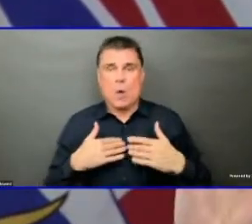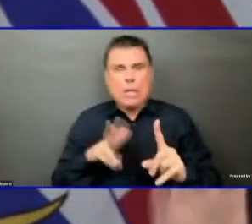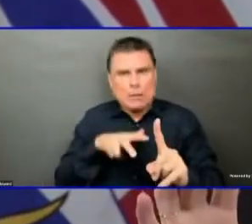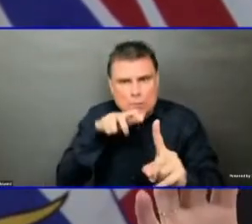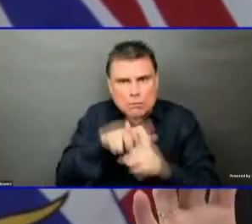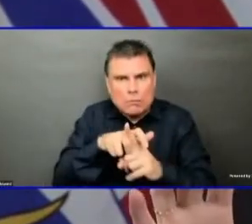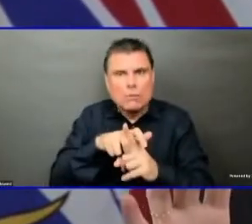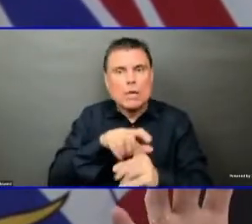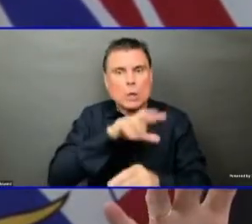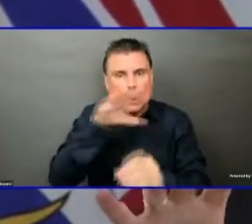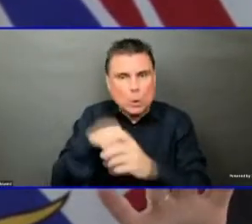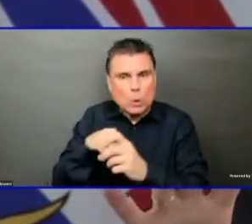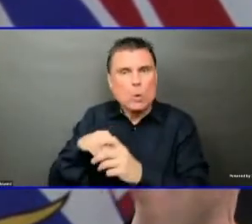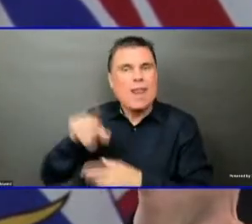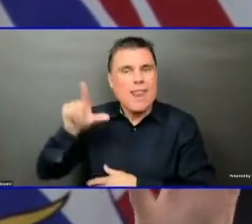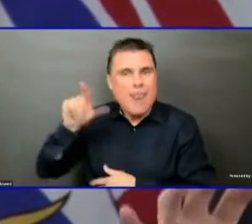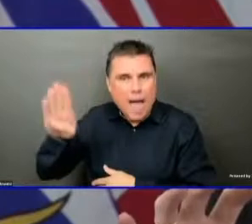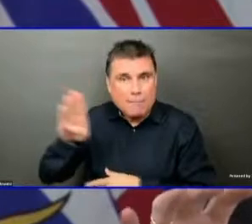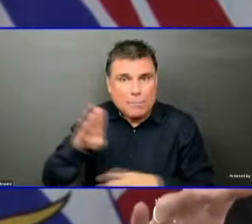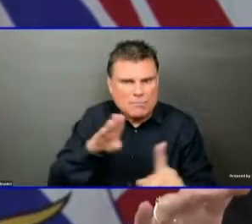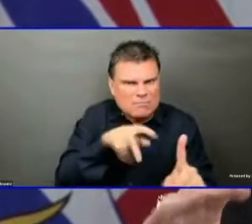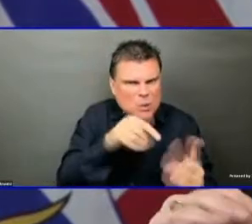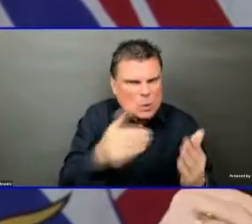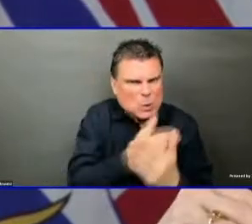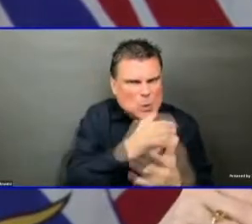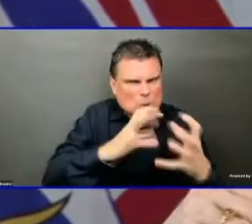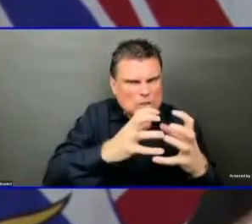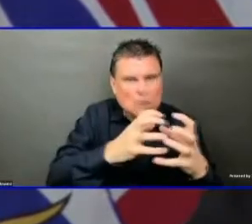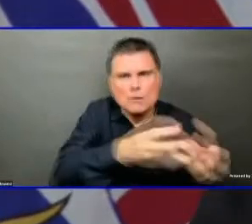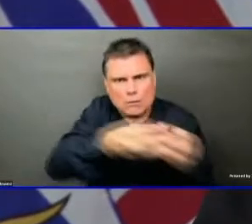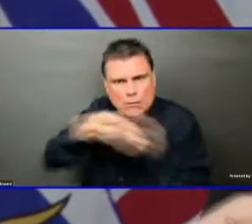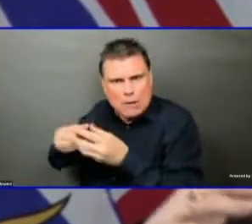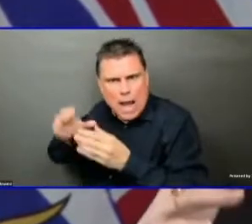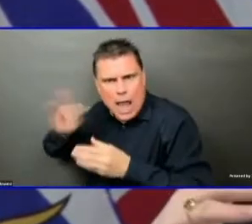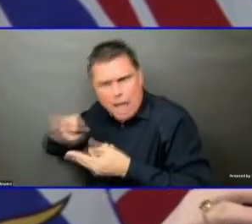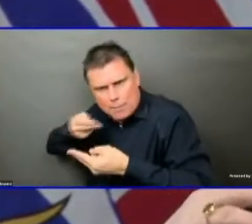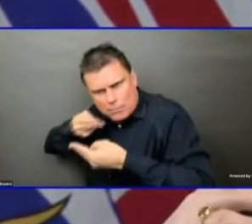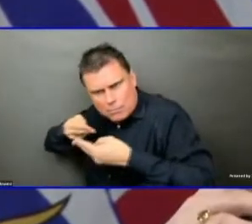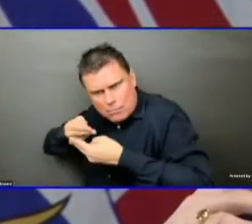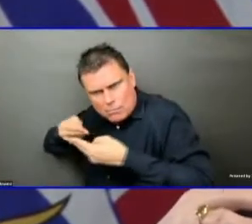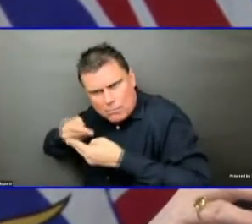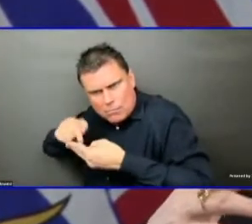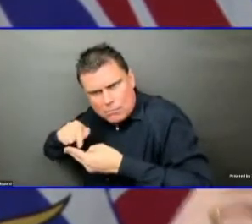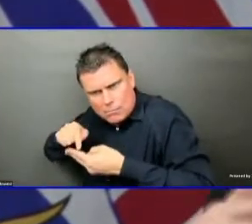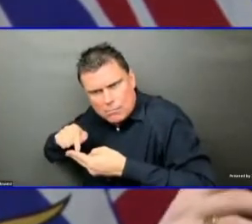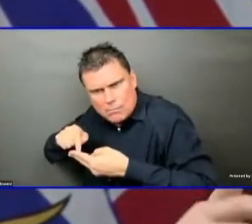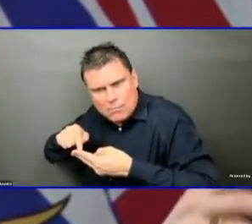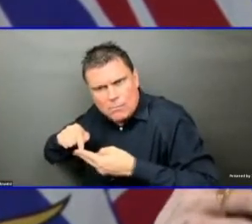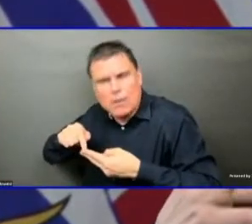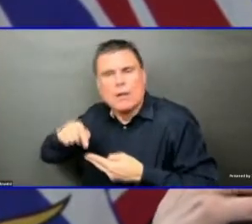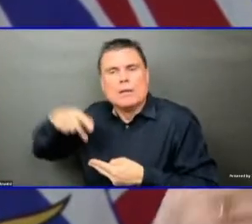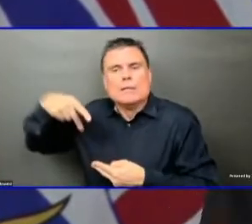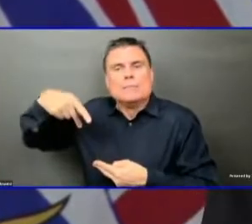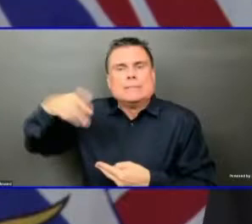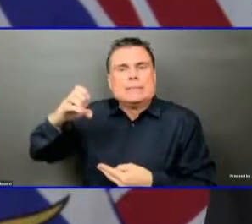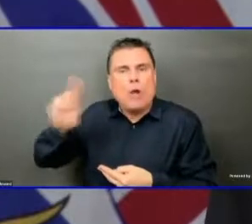indicator test, which is part of the PCR test we're going to ramp up to do it on every single case